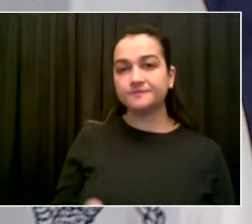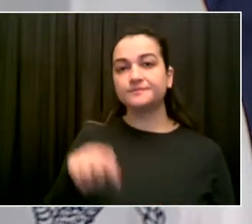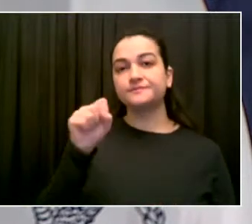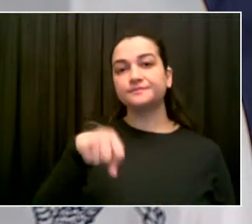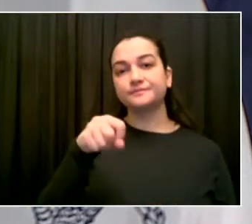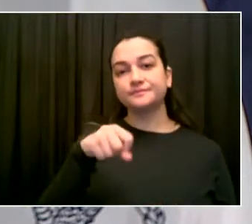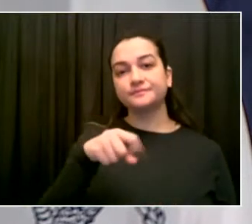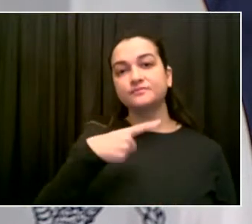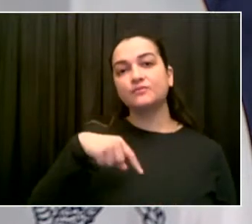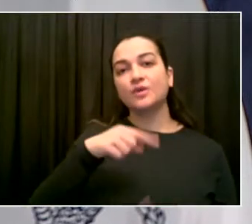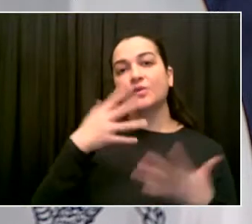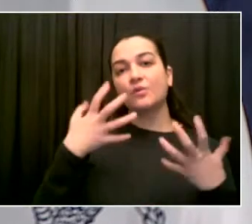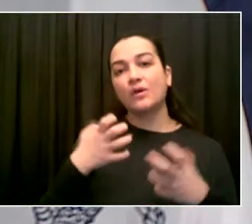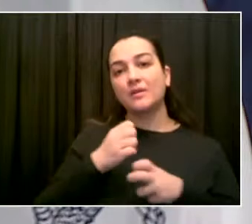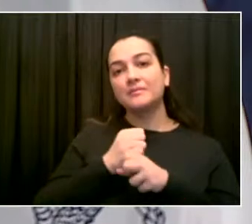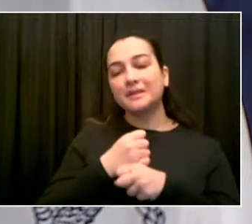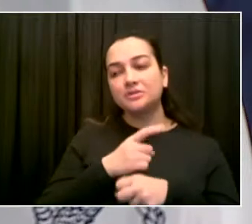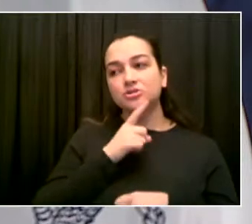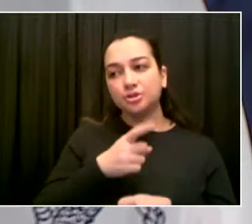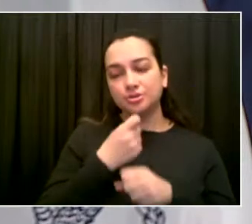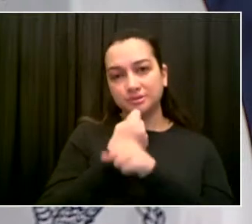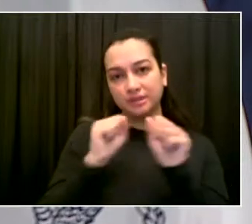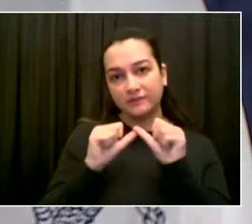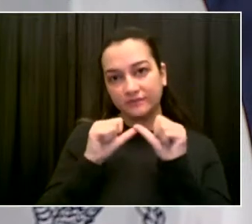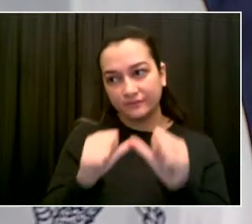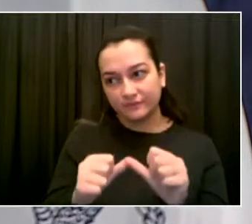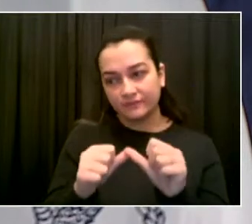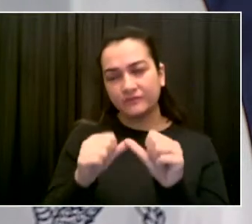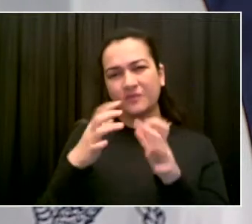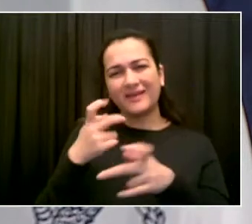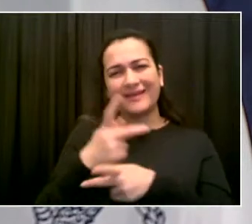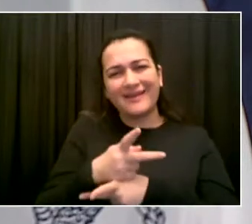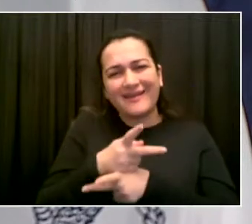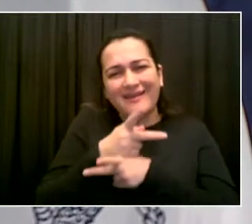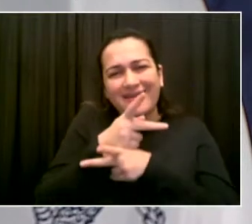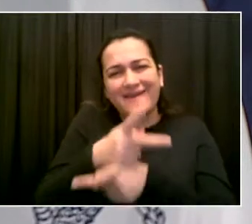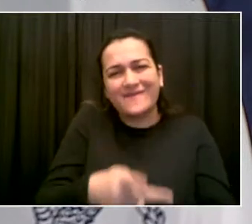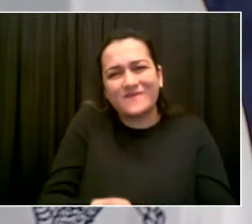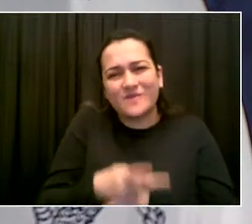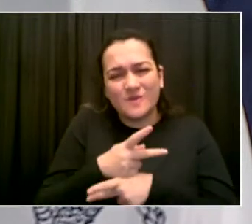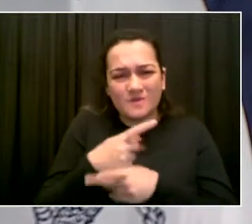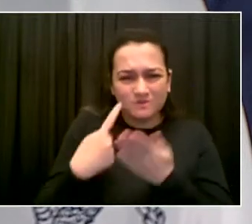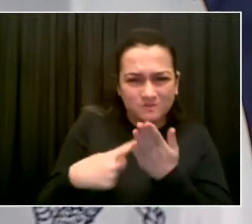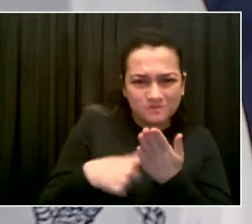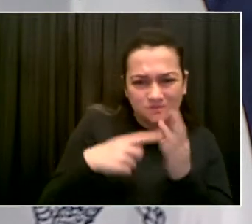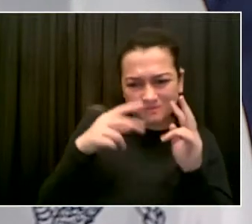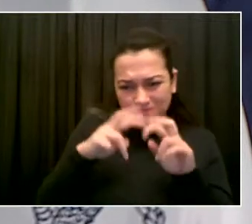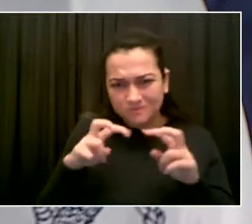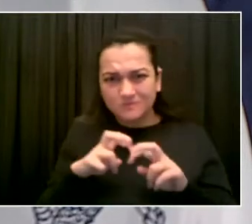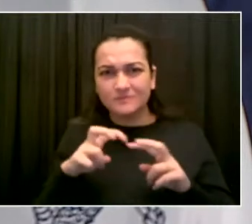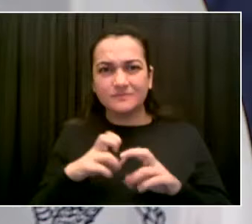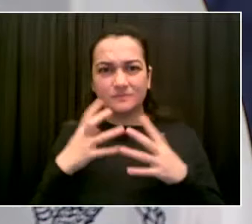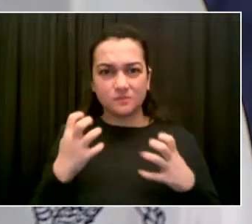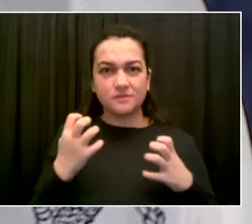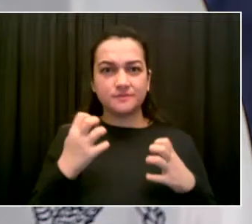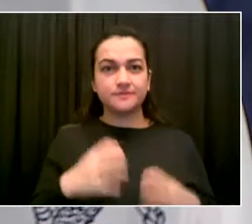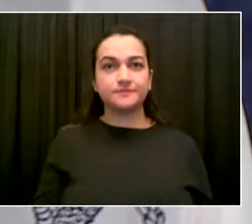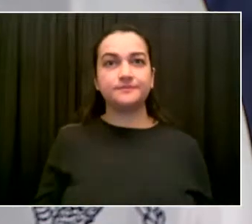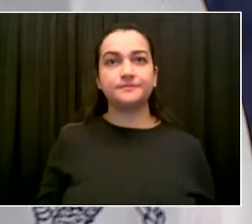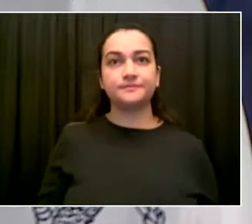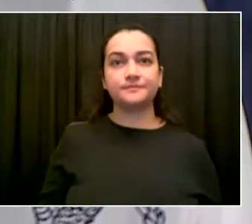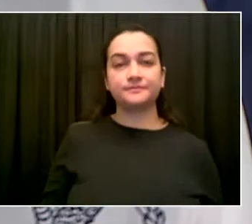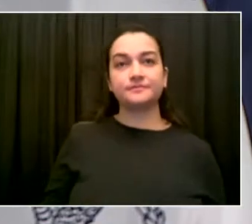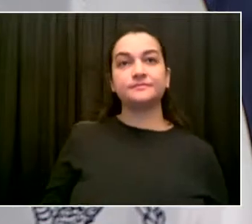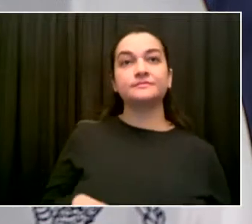also had some unintended consequences. And that, again, was a standard set at the very beginning when we had to find our